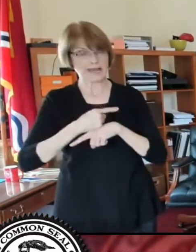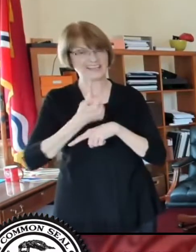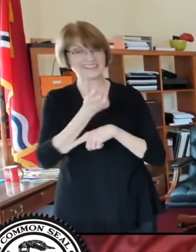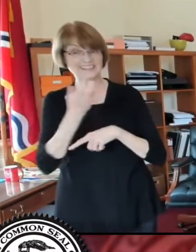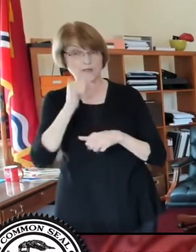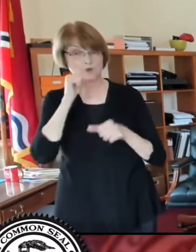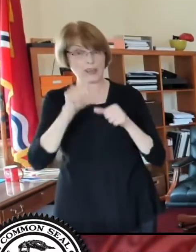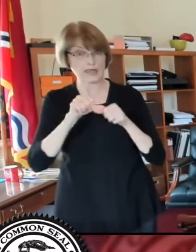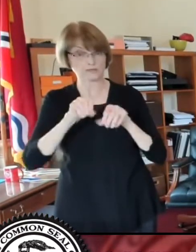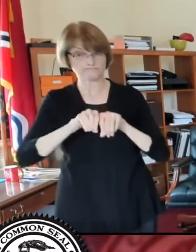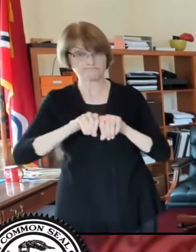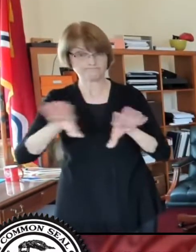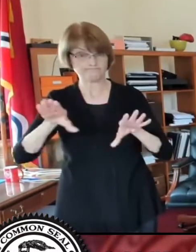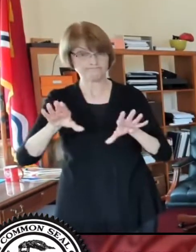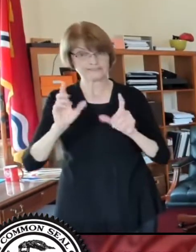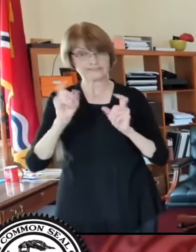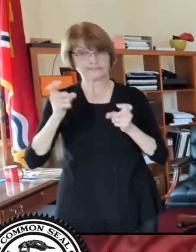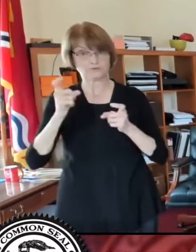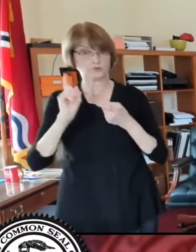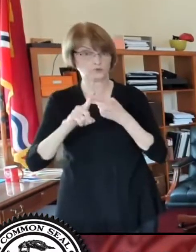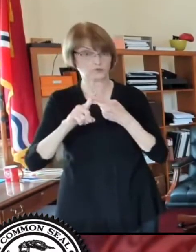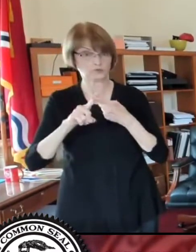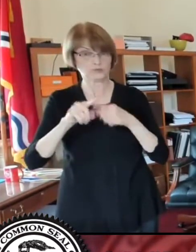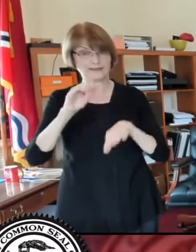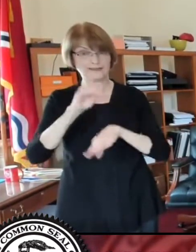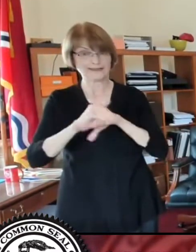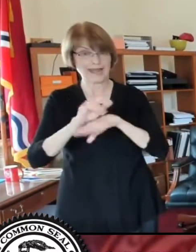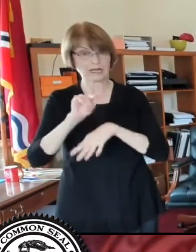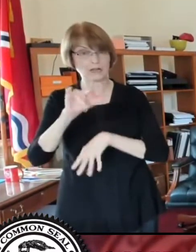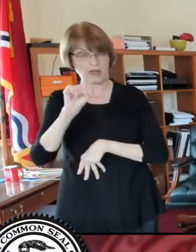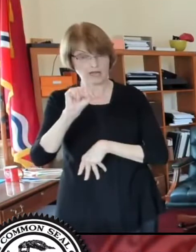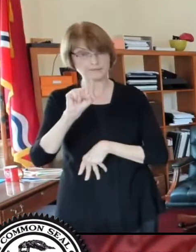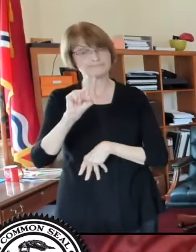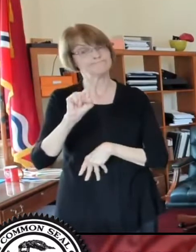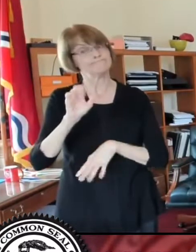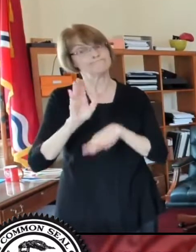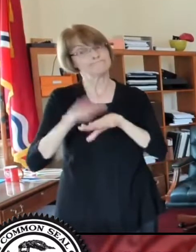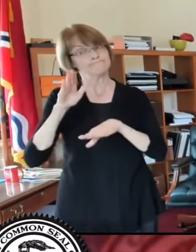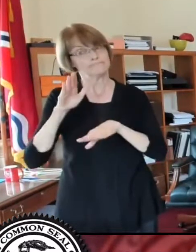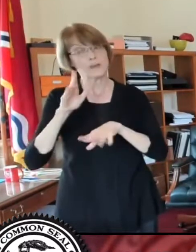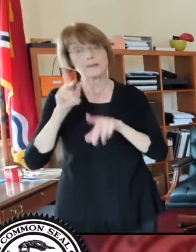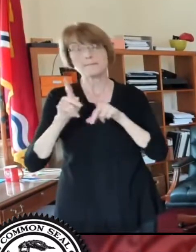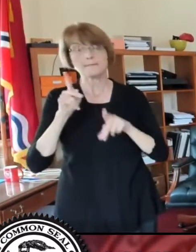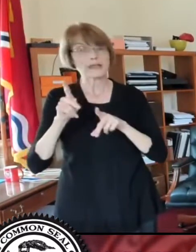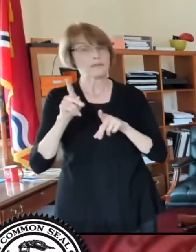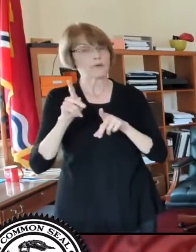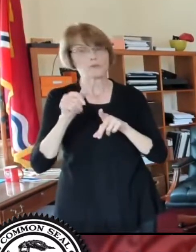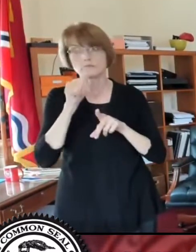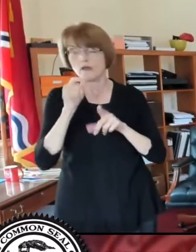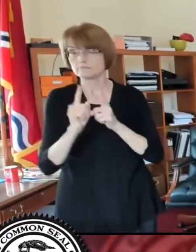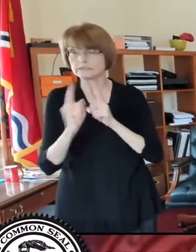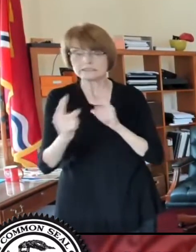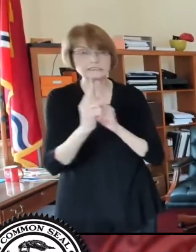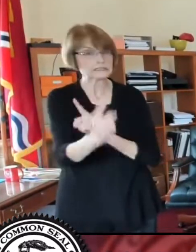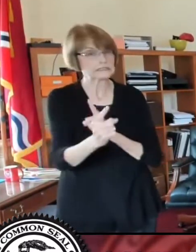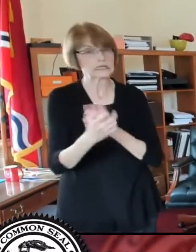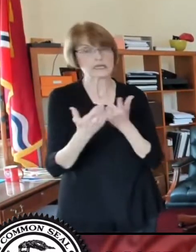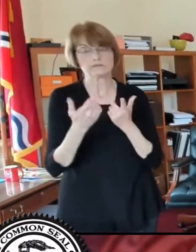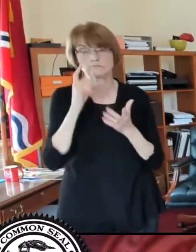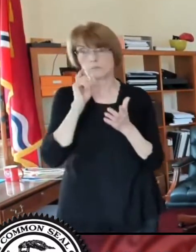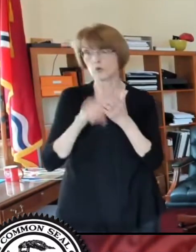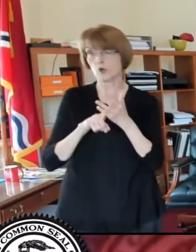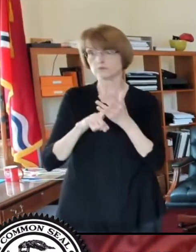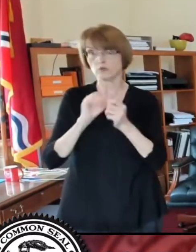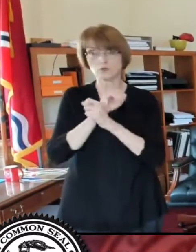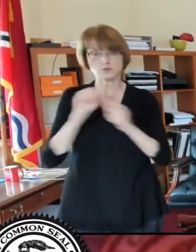be delivered to several of those nightclubs saying, hey, people were not socially distancing, people were not